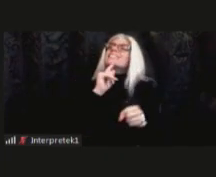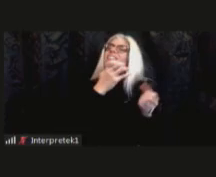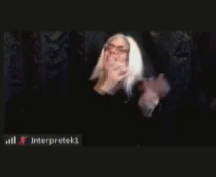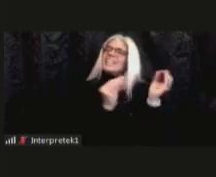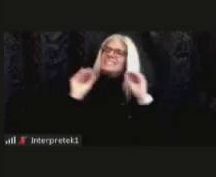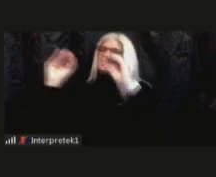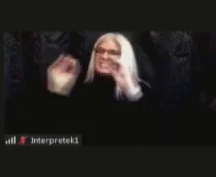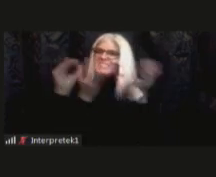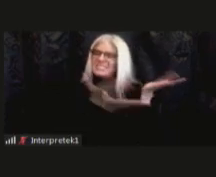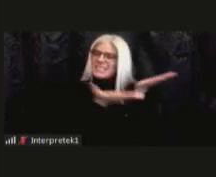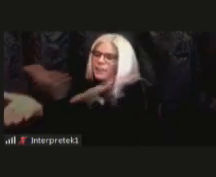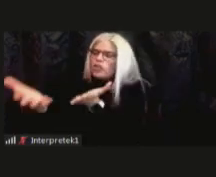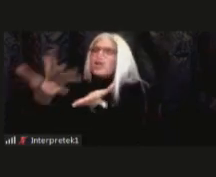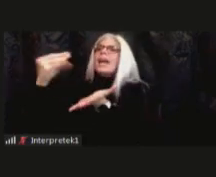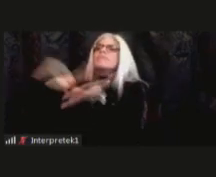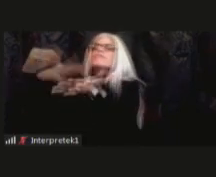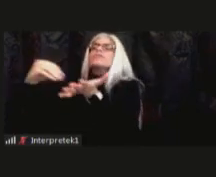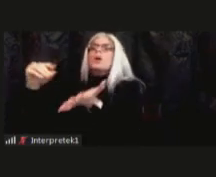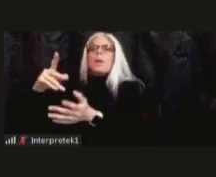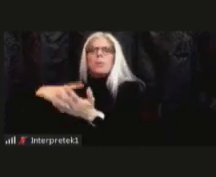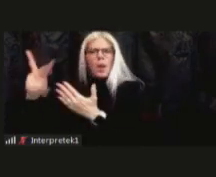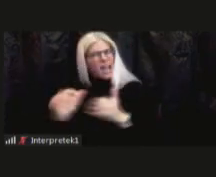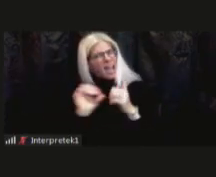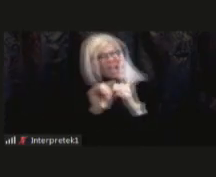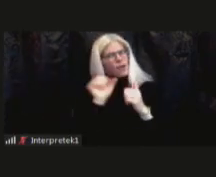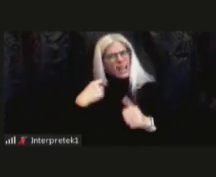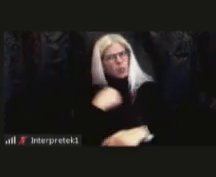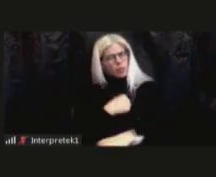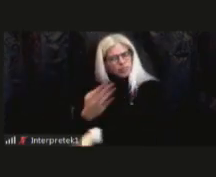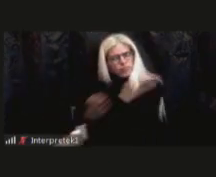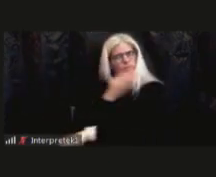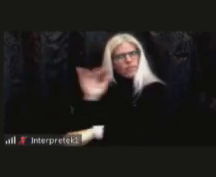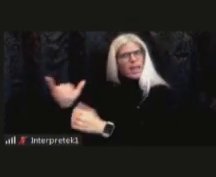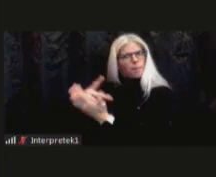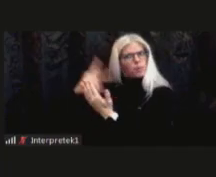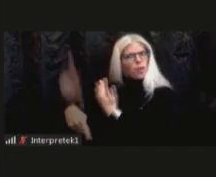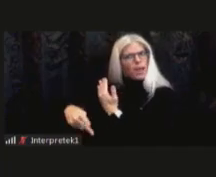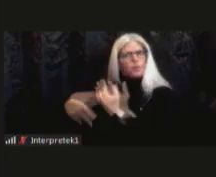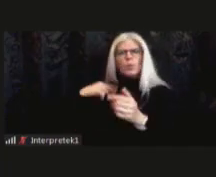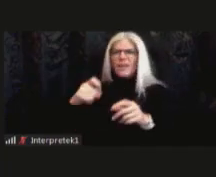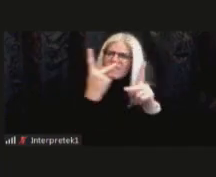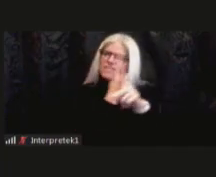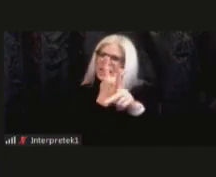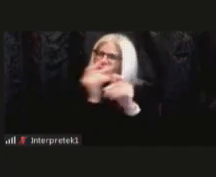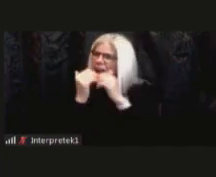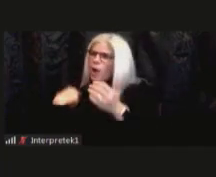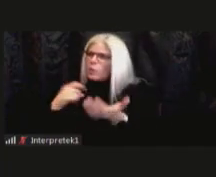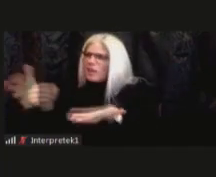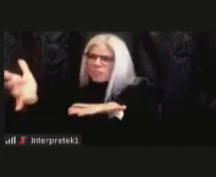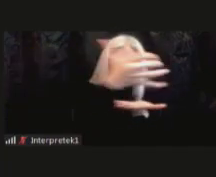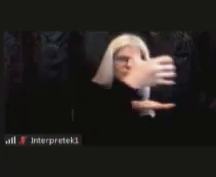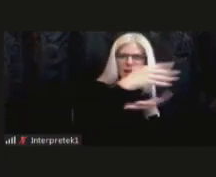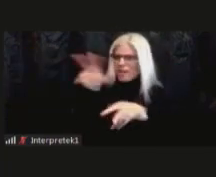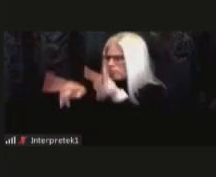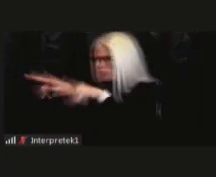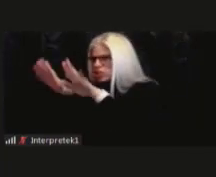discover what we could do to enhance the program, which was establishing a better way to collect and evaluate child assessment data to help us measure the